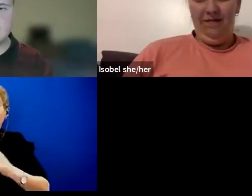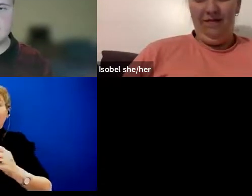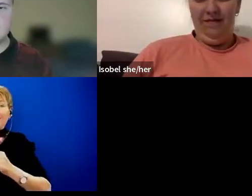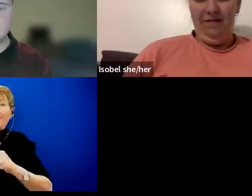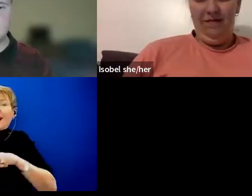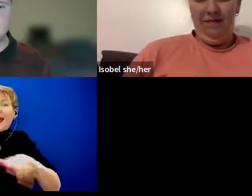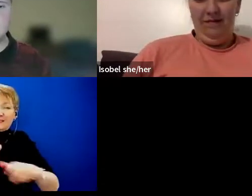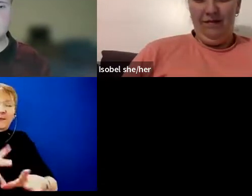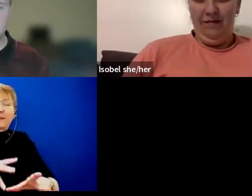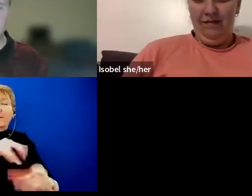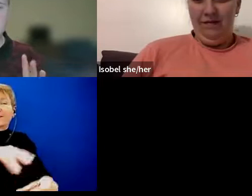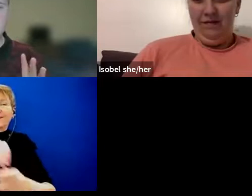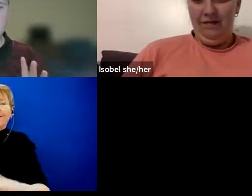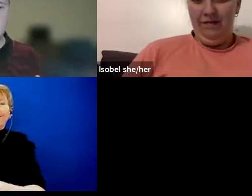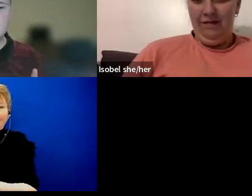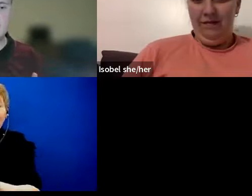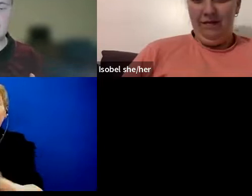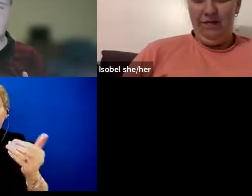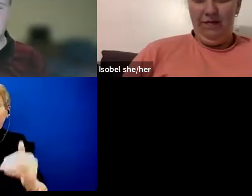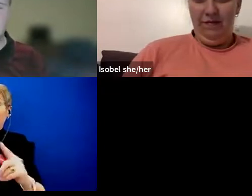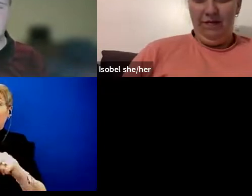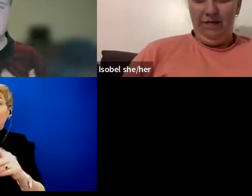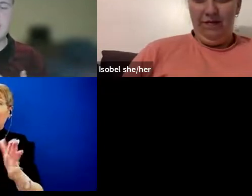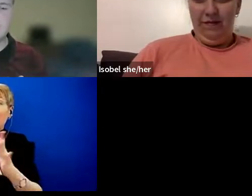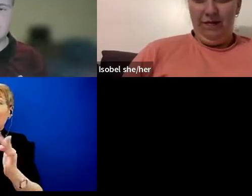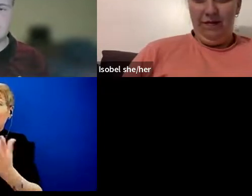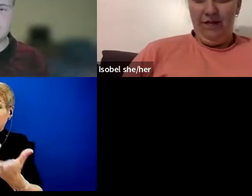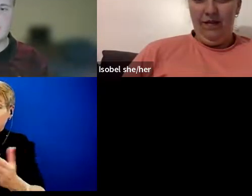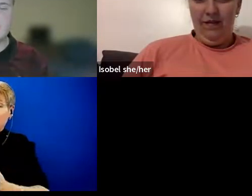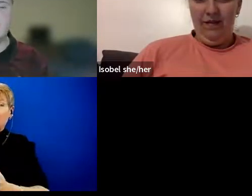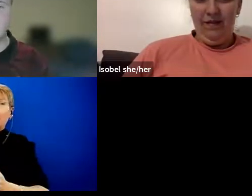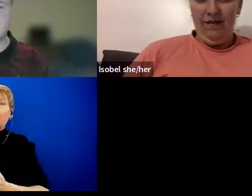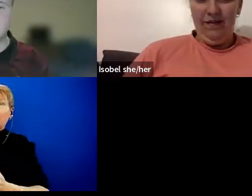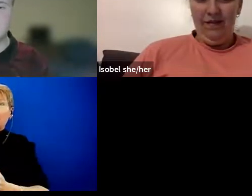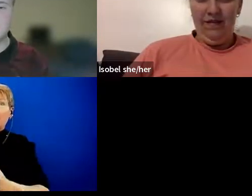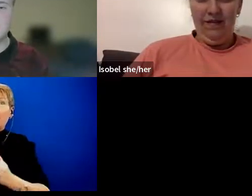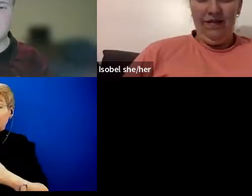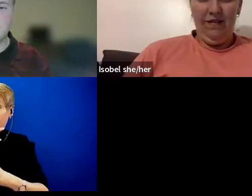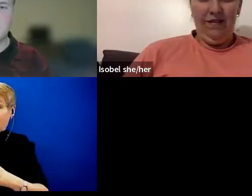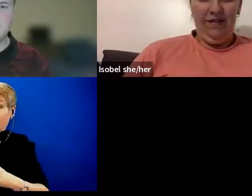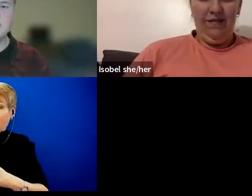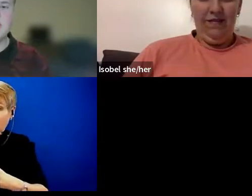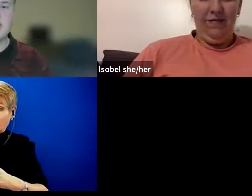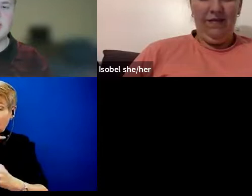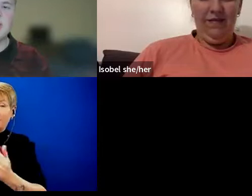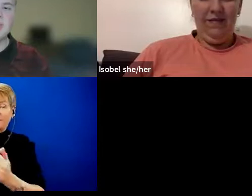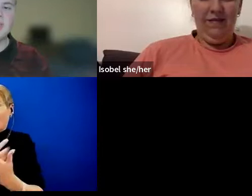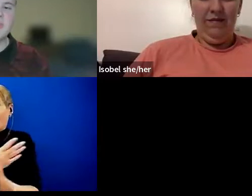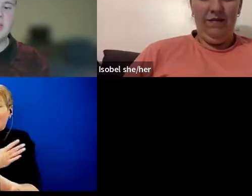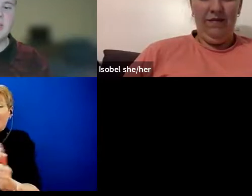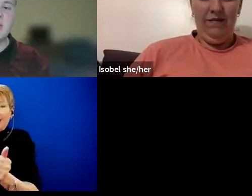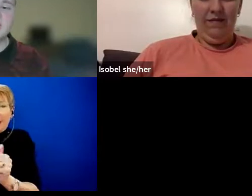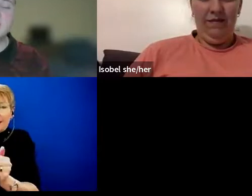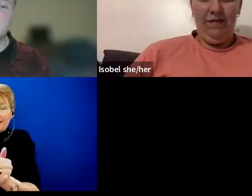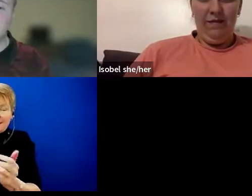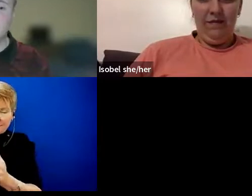Thanks, Isabel. And Xander? Hi again, everyone. My name is Xander, and I'm a 15-year-old boy who loves my gaming and